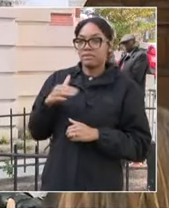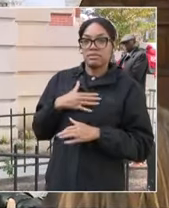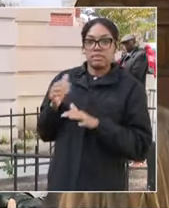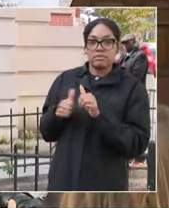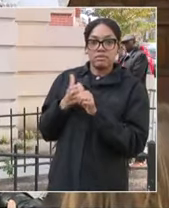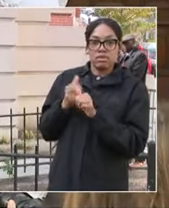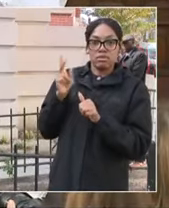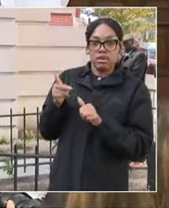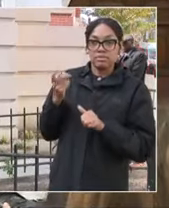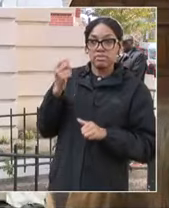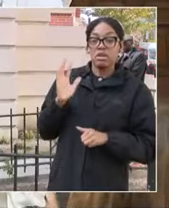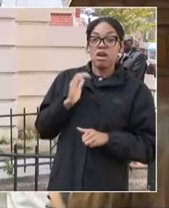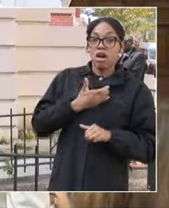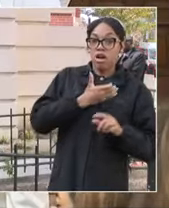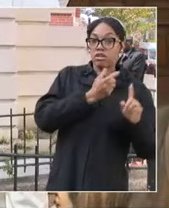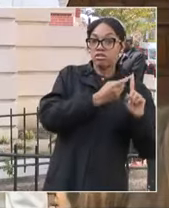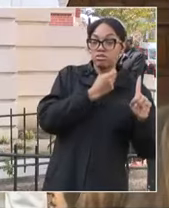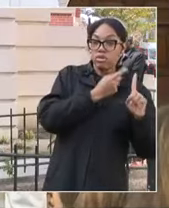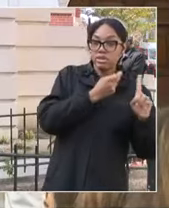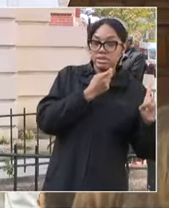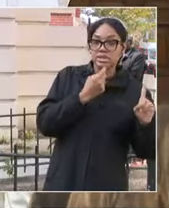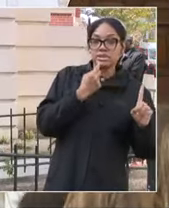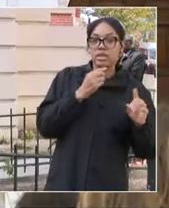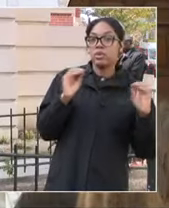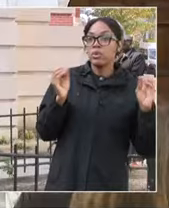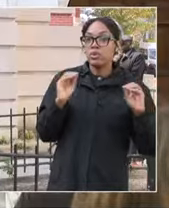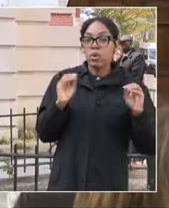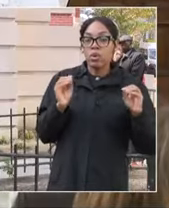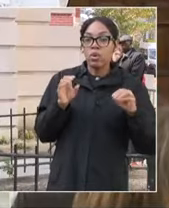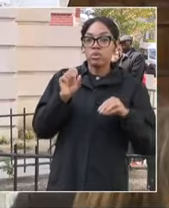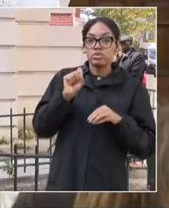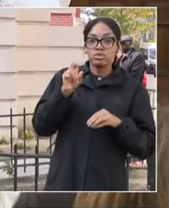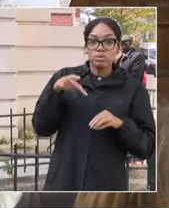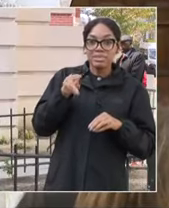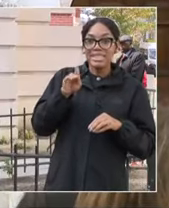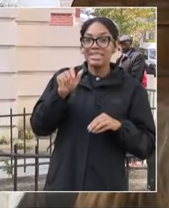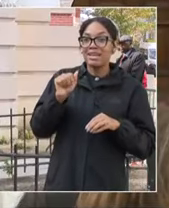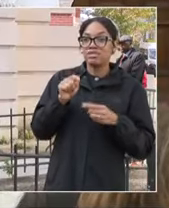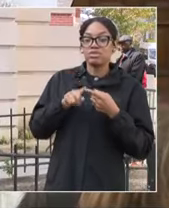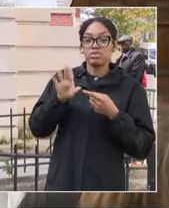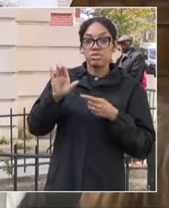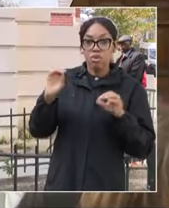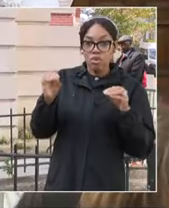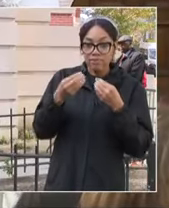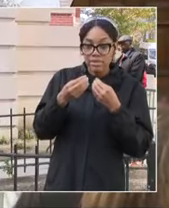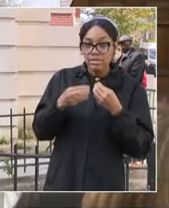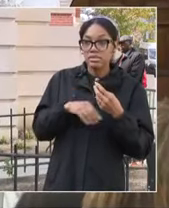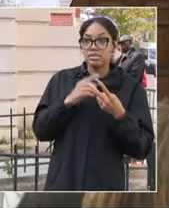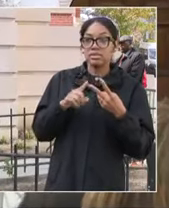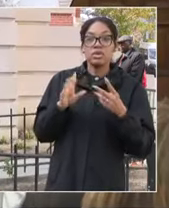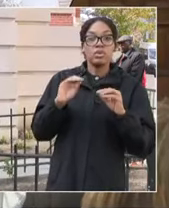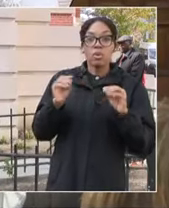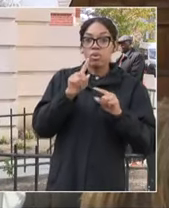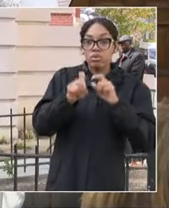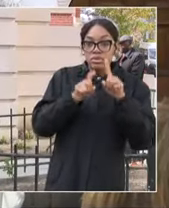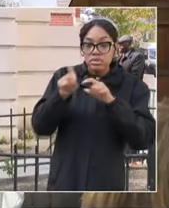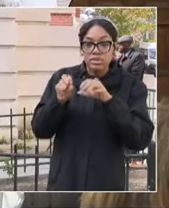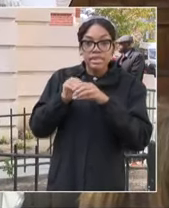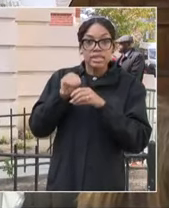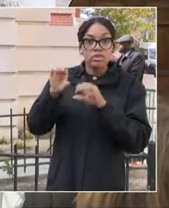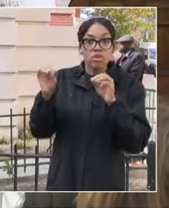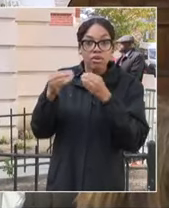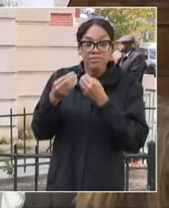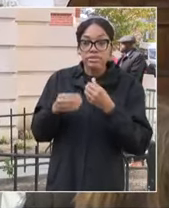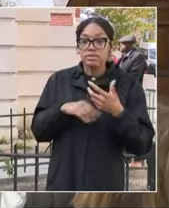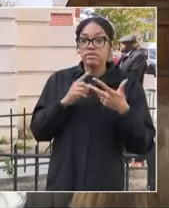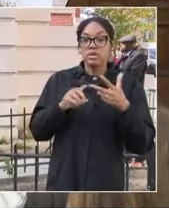our sources are saying that there's been no subpoenas to your office, no one's been questioned in your office, that there's been no target letter,